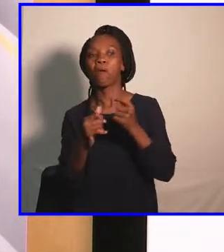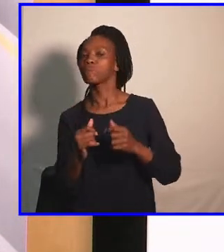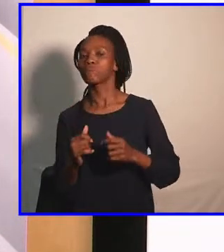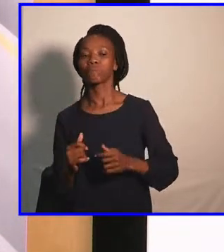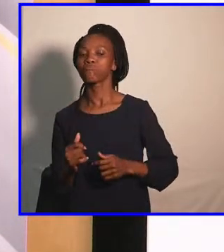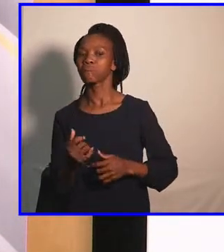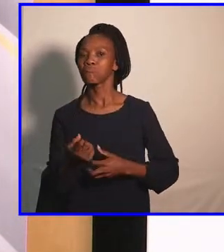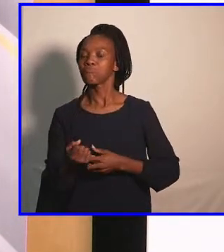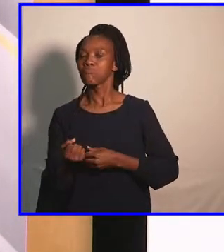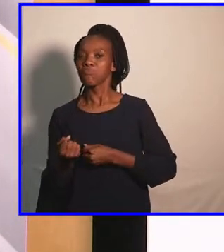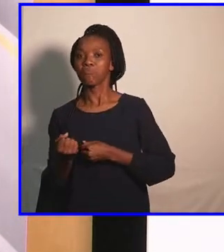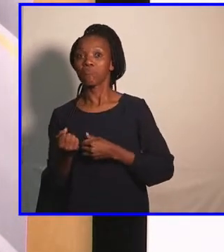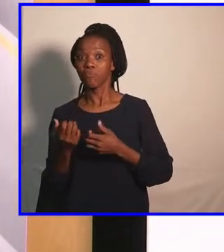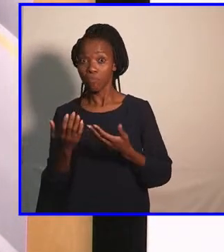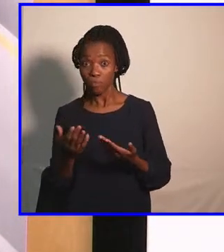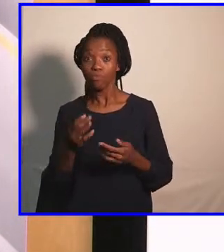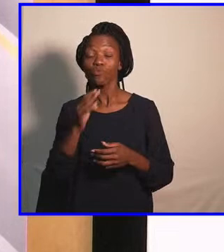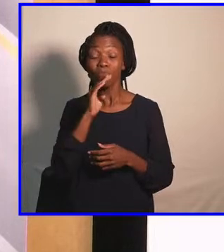tax,